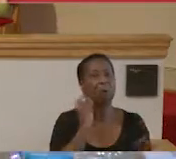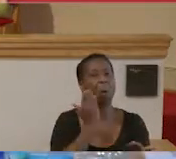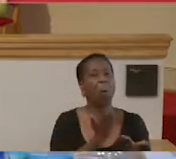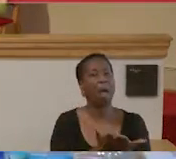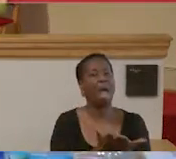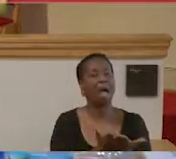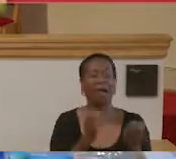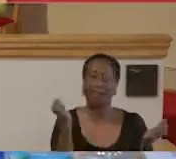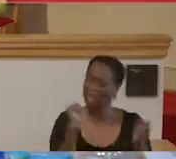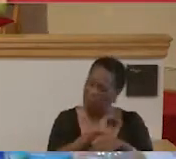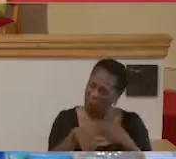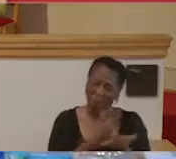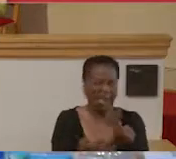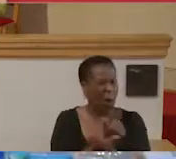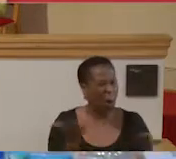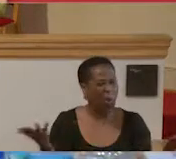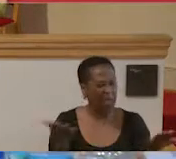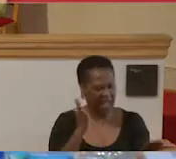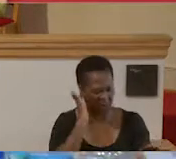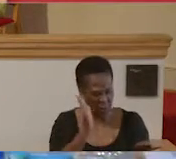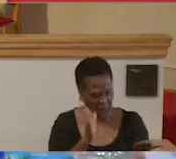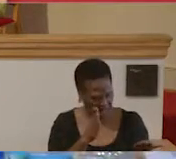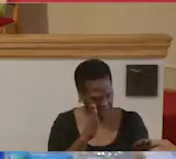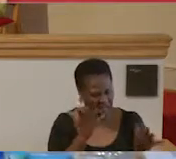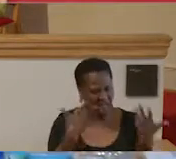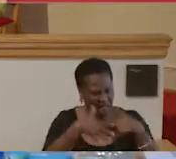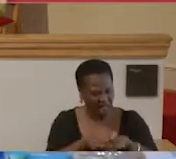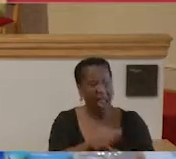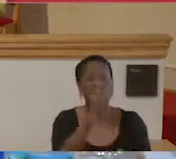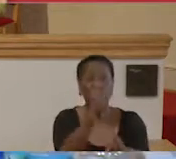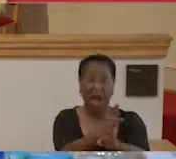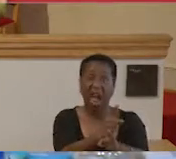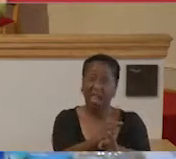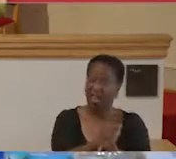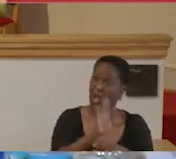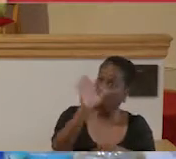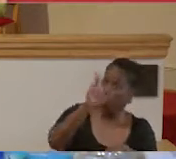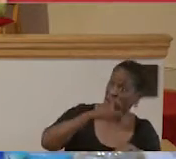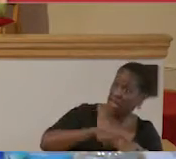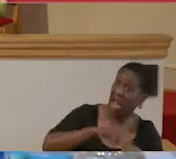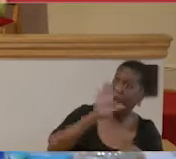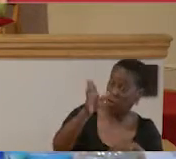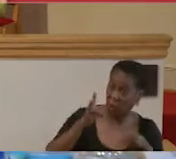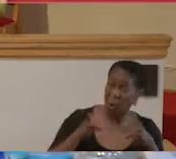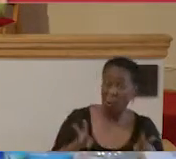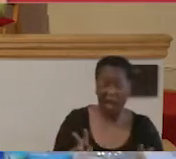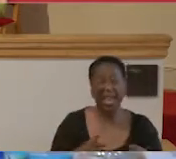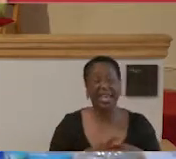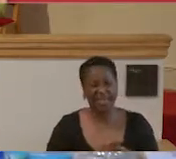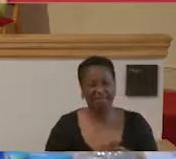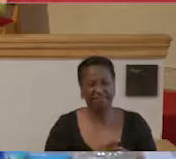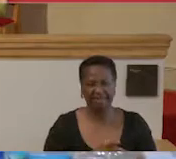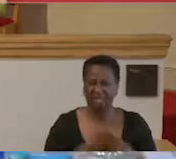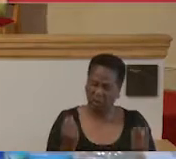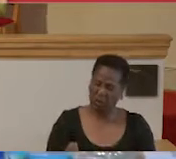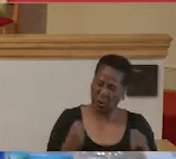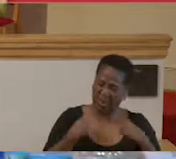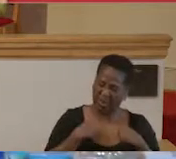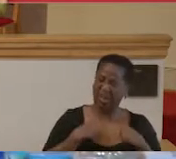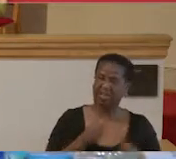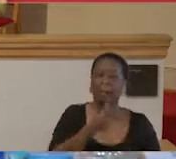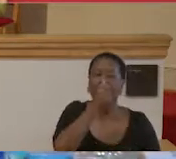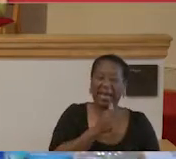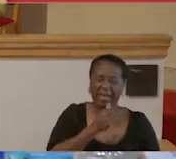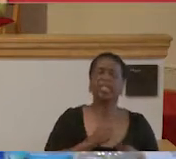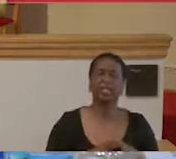all things right in your own time and in your own way. So give us the